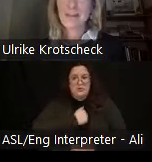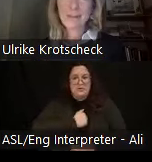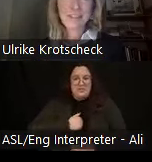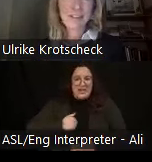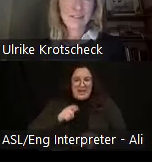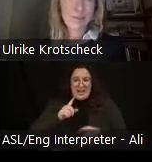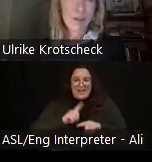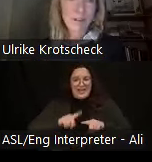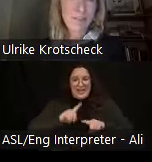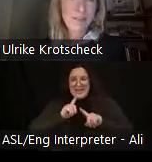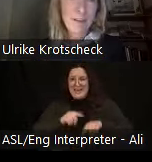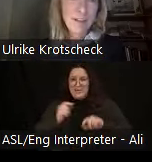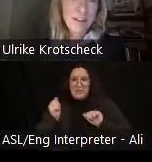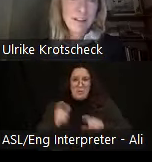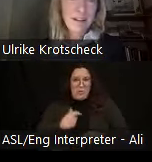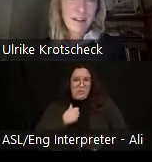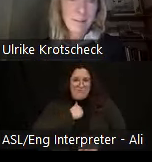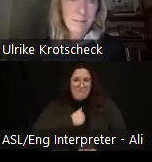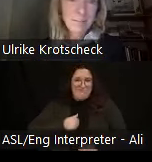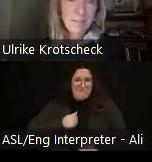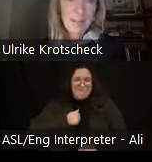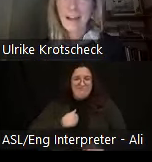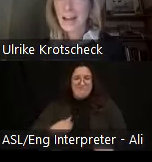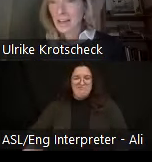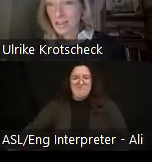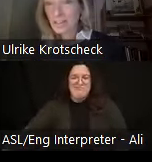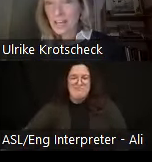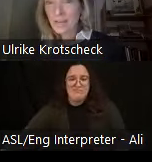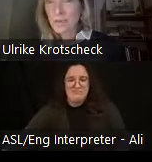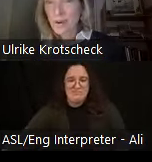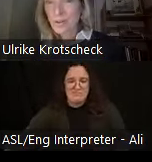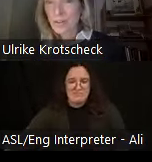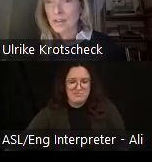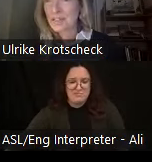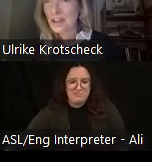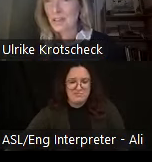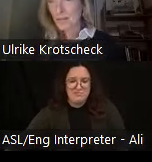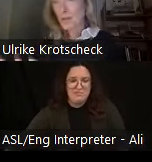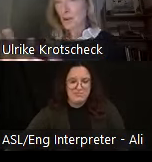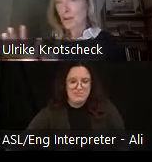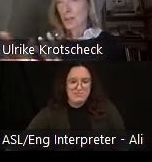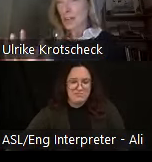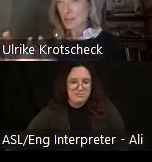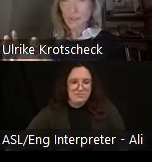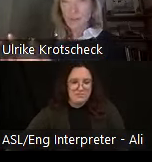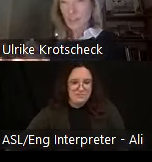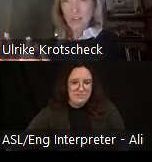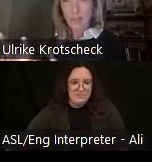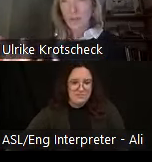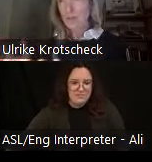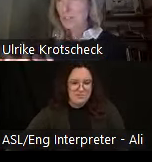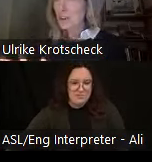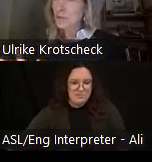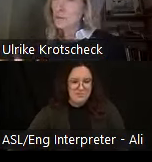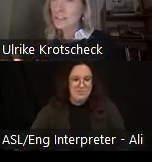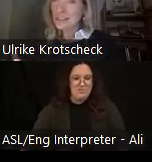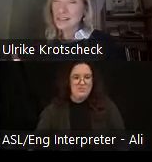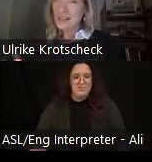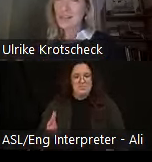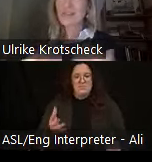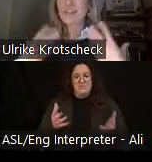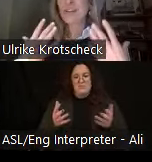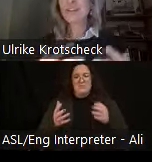going to be able to get to all of them. I should let you know that there are several, even though you've already answered this question, that we don't really know who